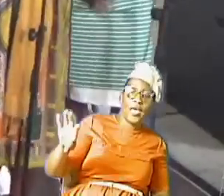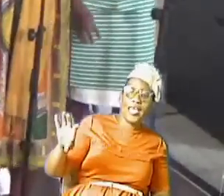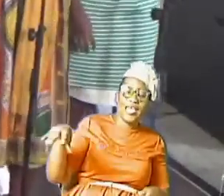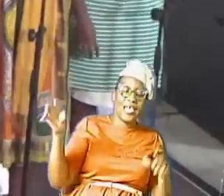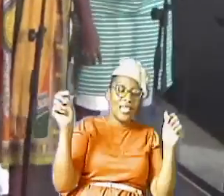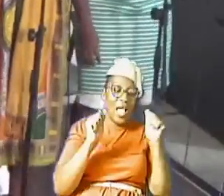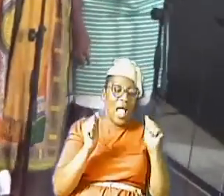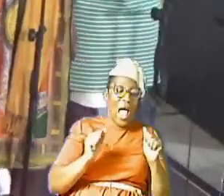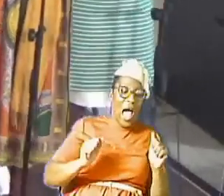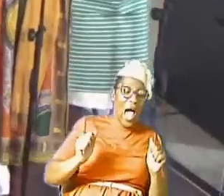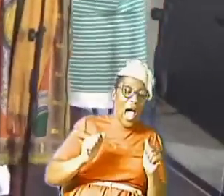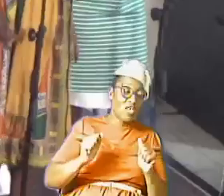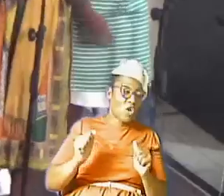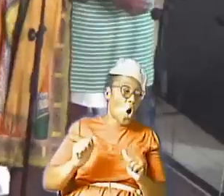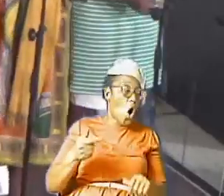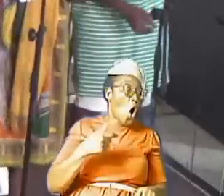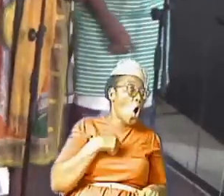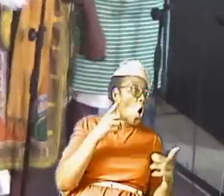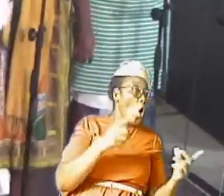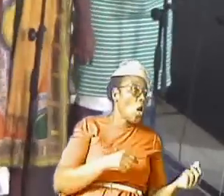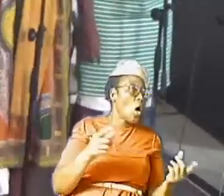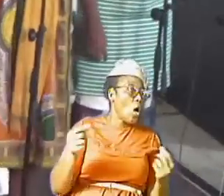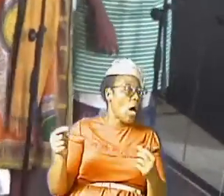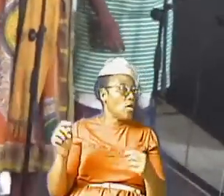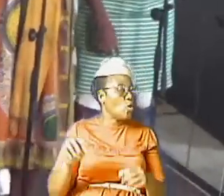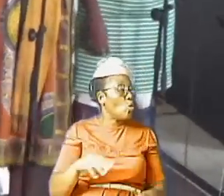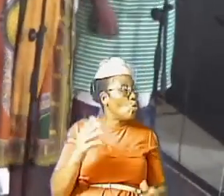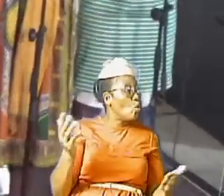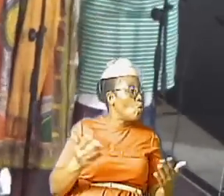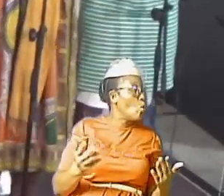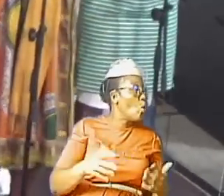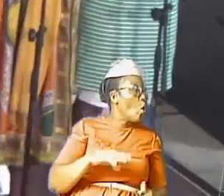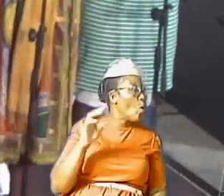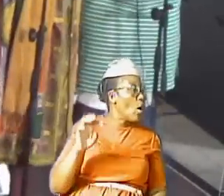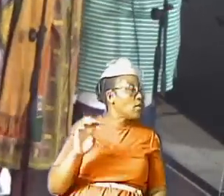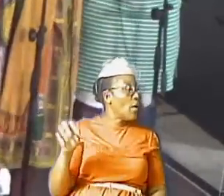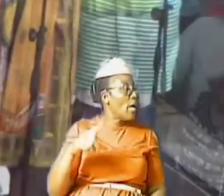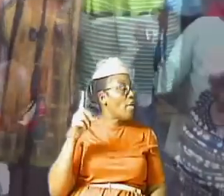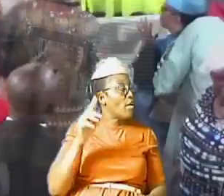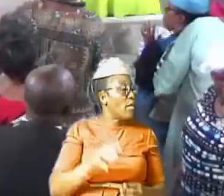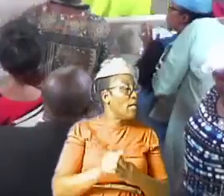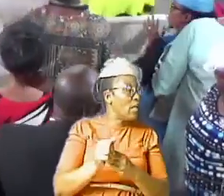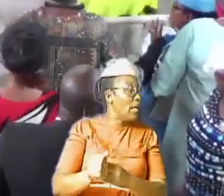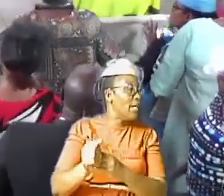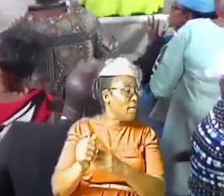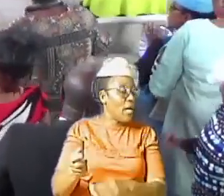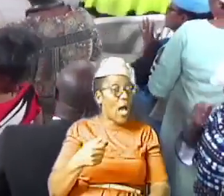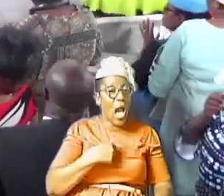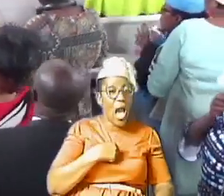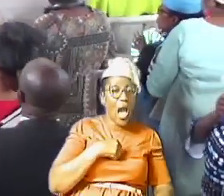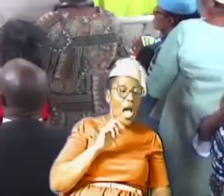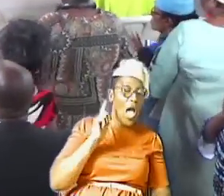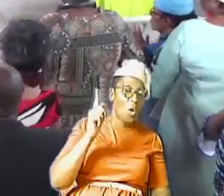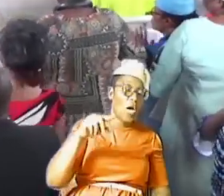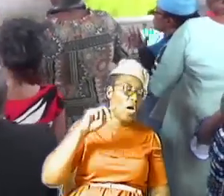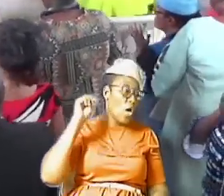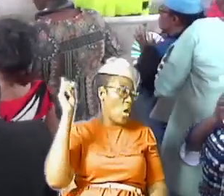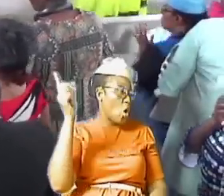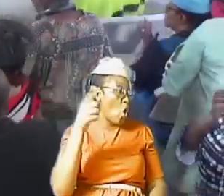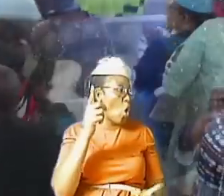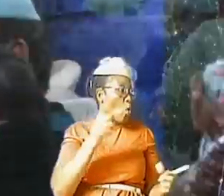protected me from the deep and cold. I'll do whatsoever He bids me.